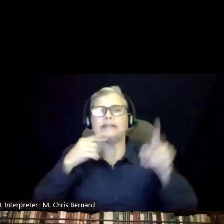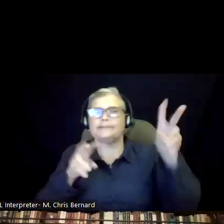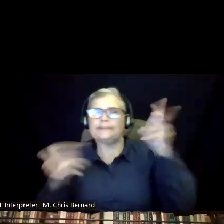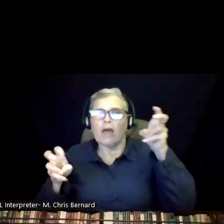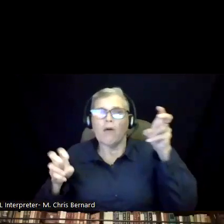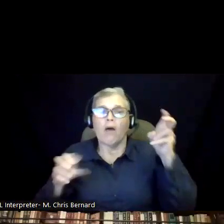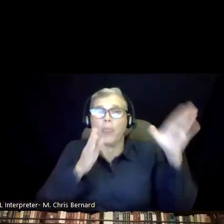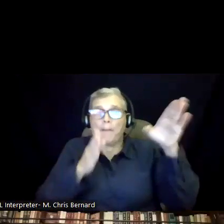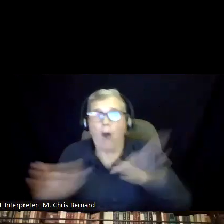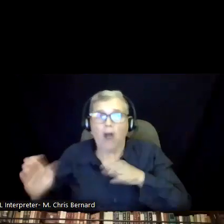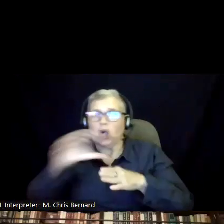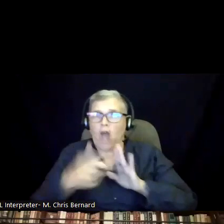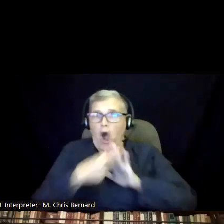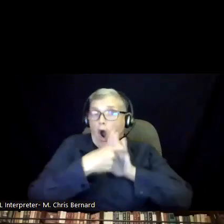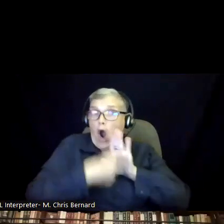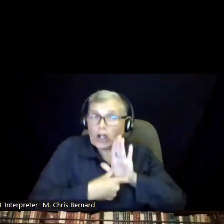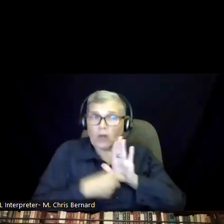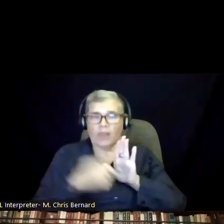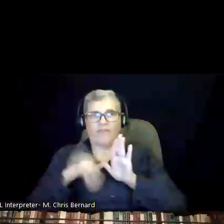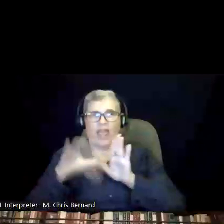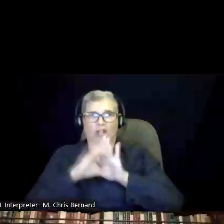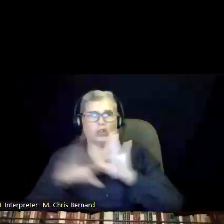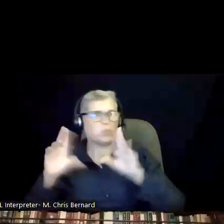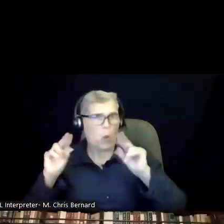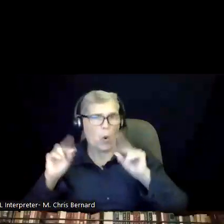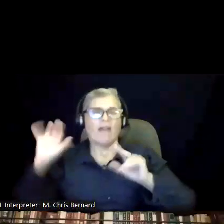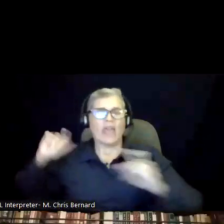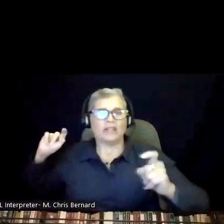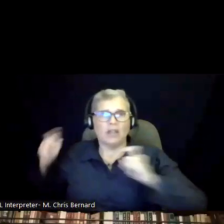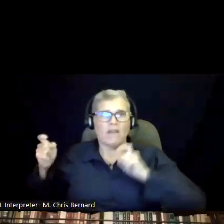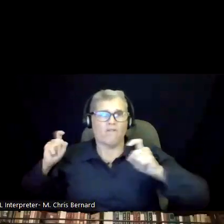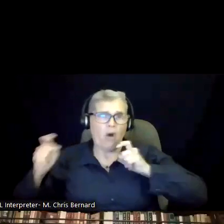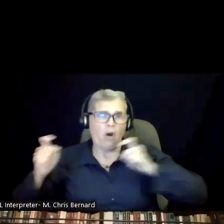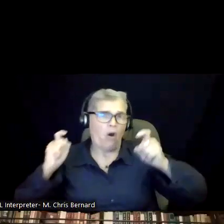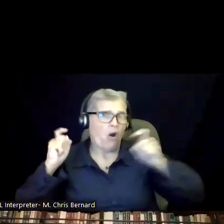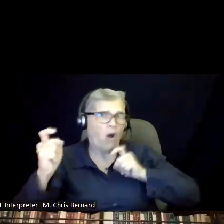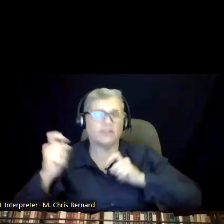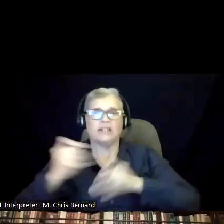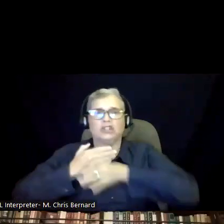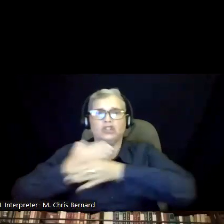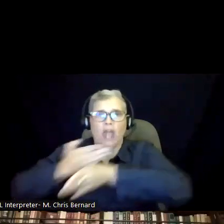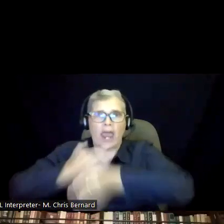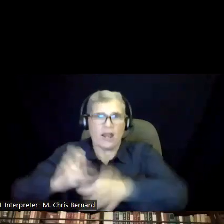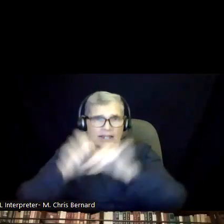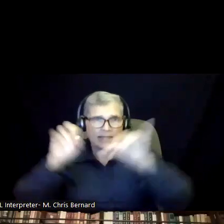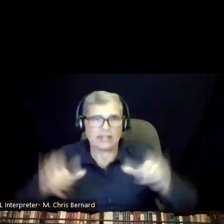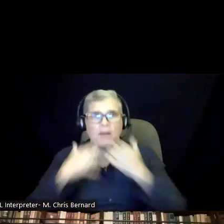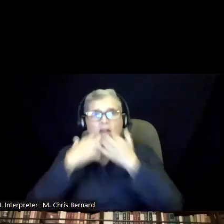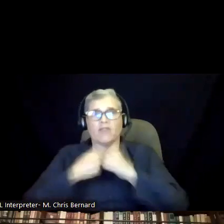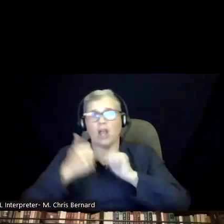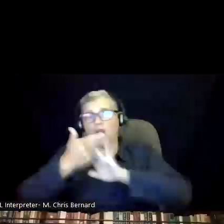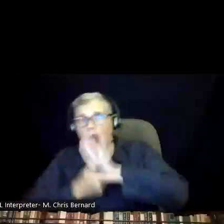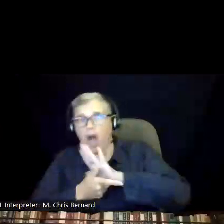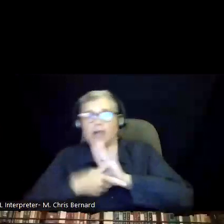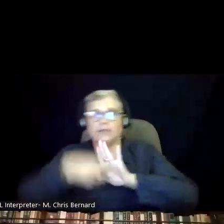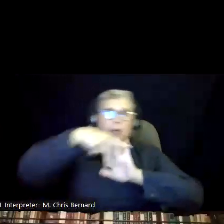constitution. It's an evolved and shared system of conservation laws, principles, institutions, and policies that has enabled the successes of Canada and the